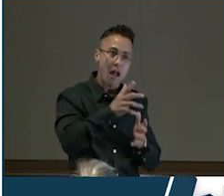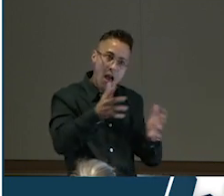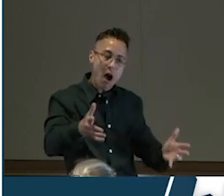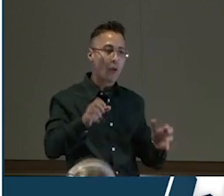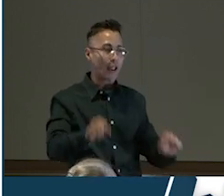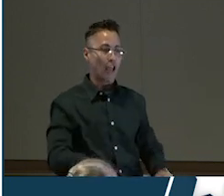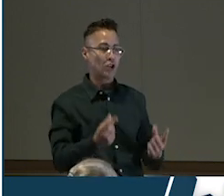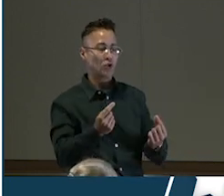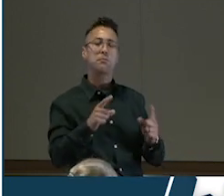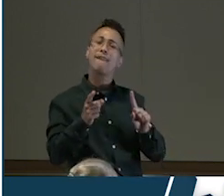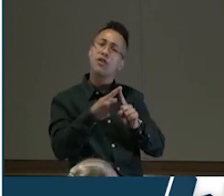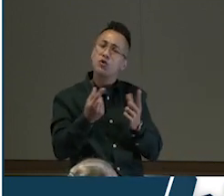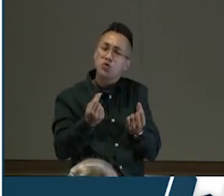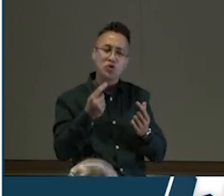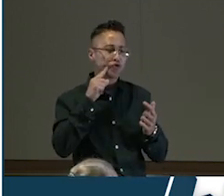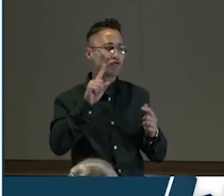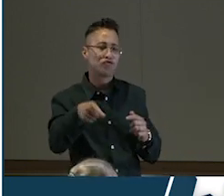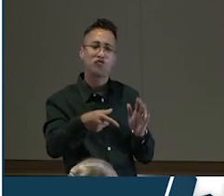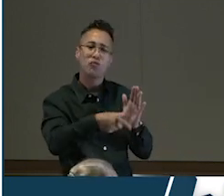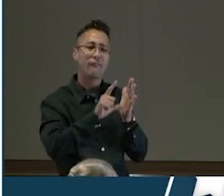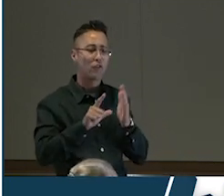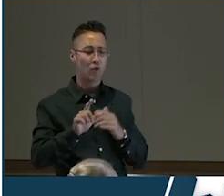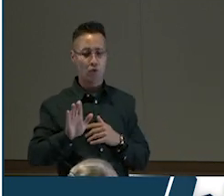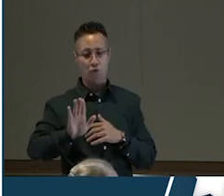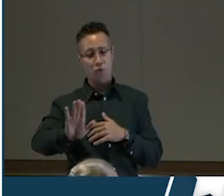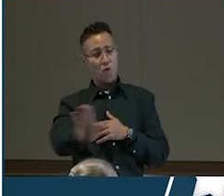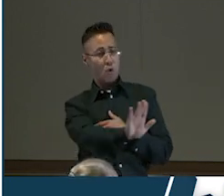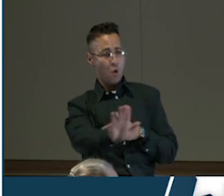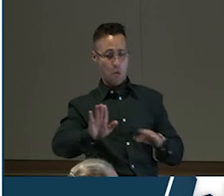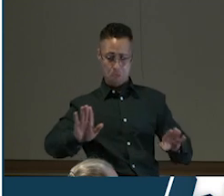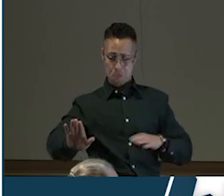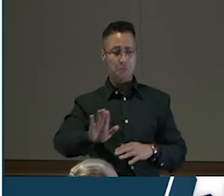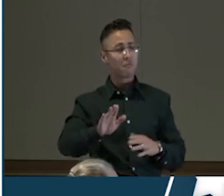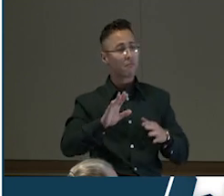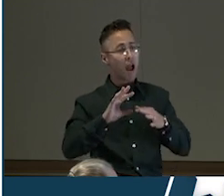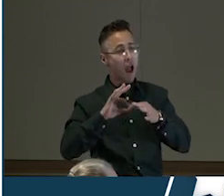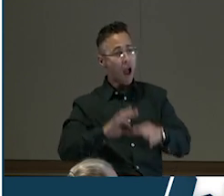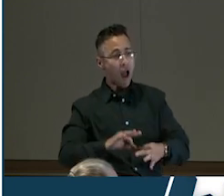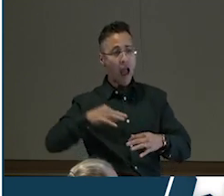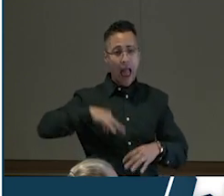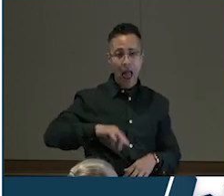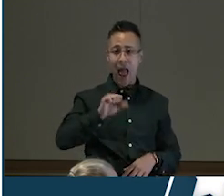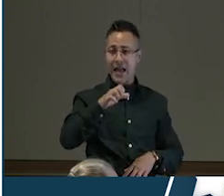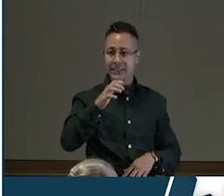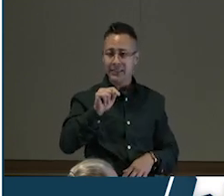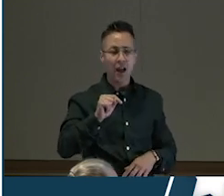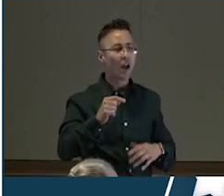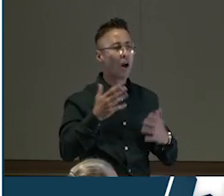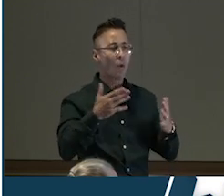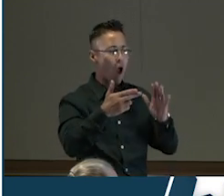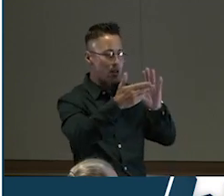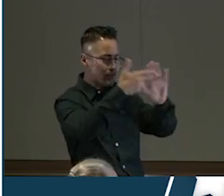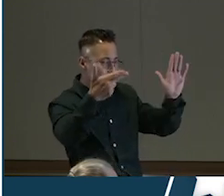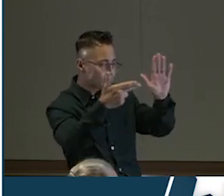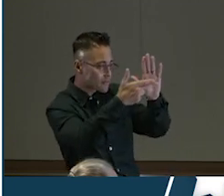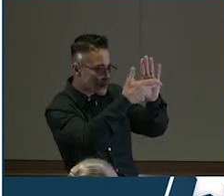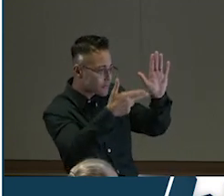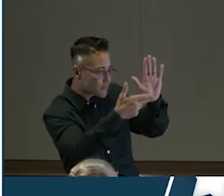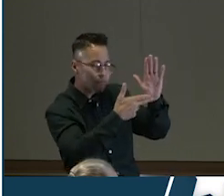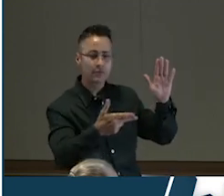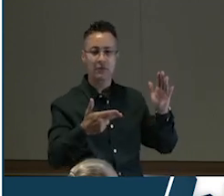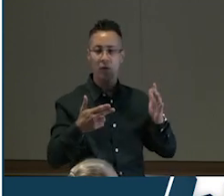thing we would do is just a review of the assets to figure out what's titled, how, and what's going on.